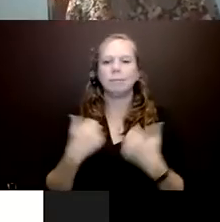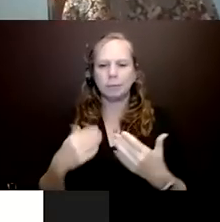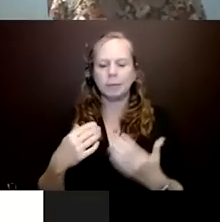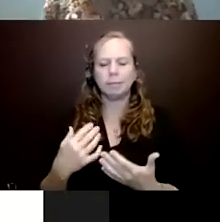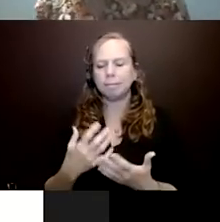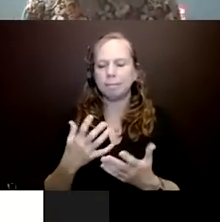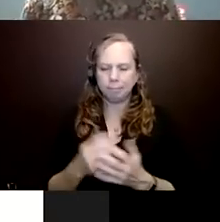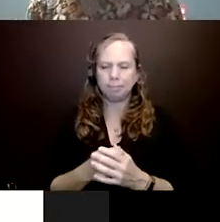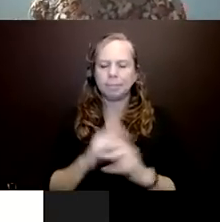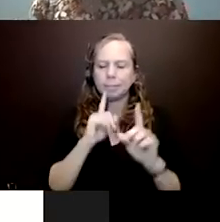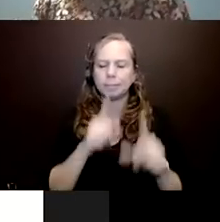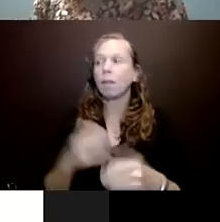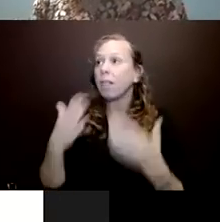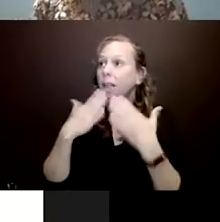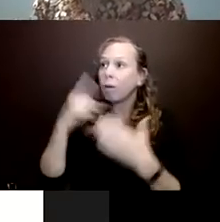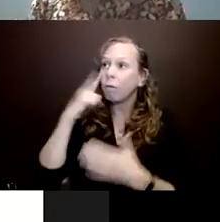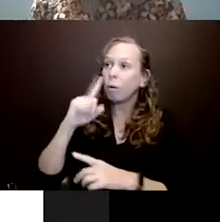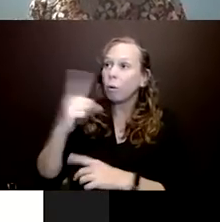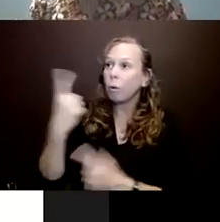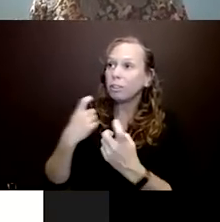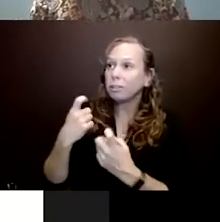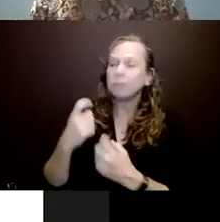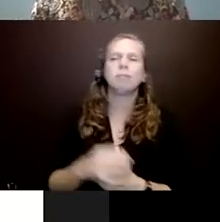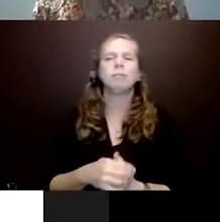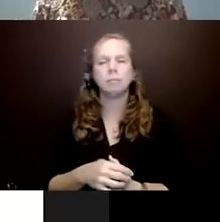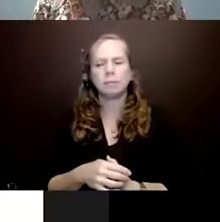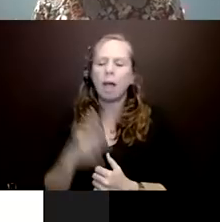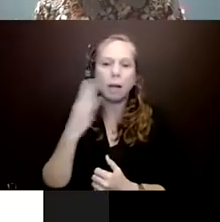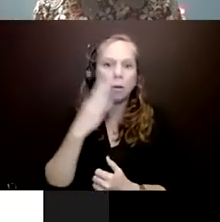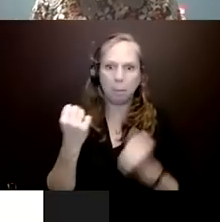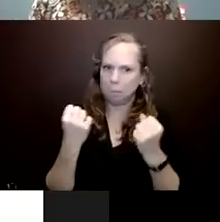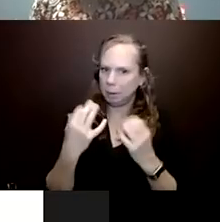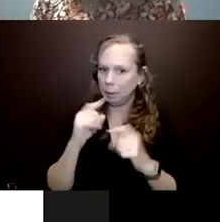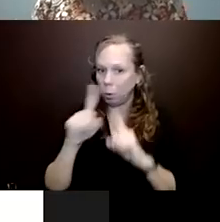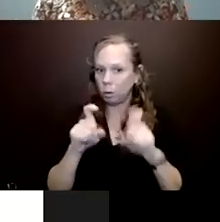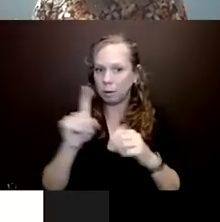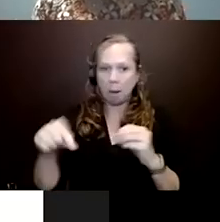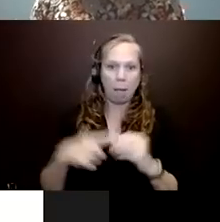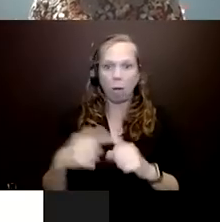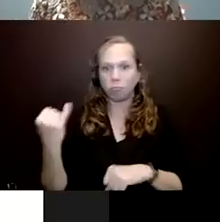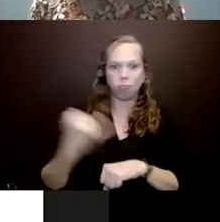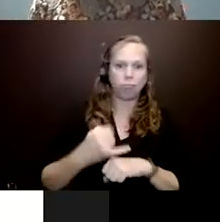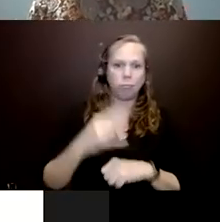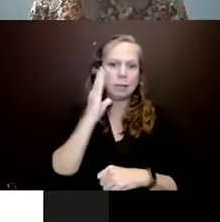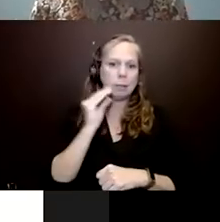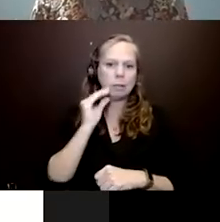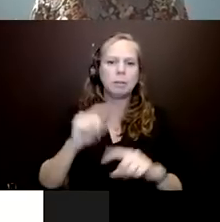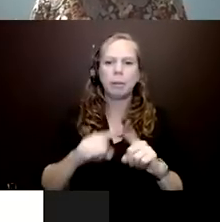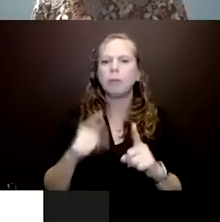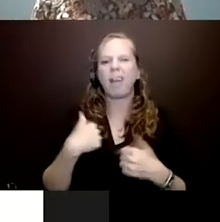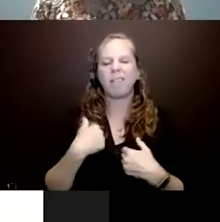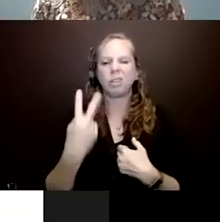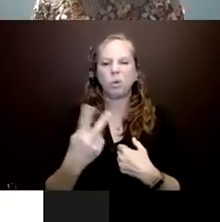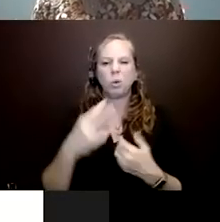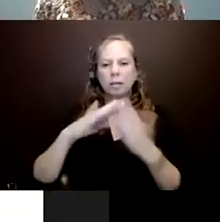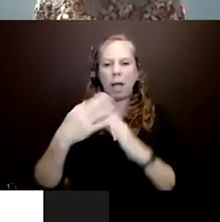Thank you so much for the question. We knew that there'd be a lot of questions about the on-campus experience, so we do have two town halls planned